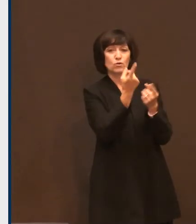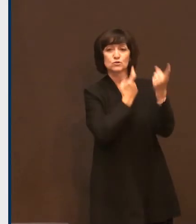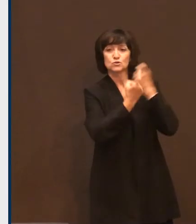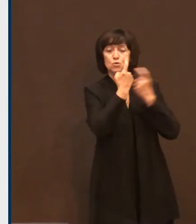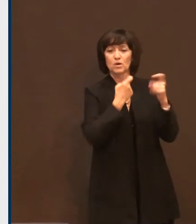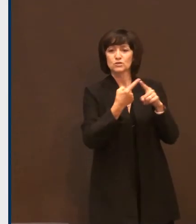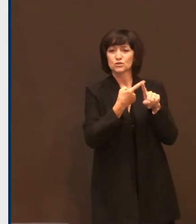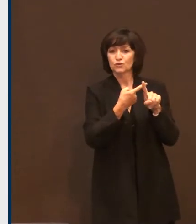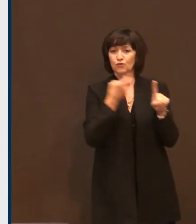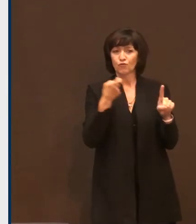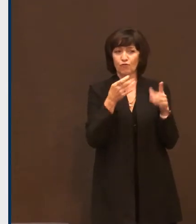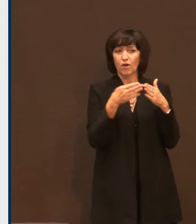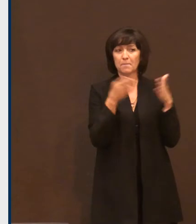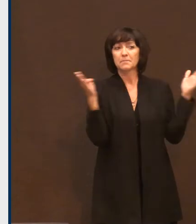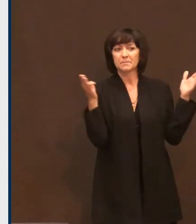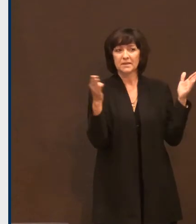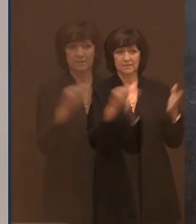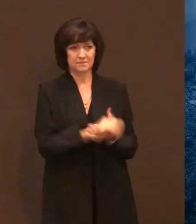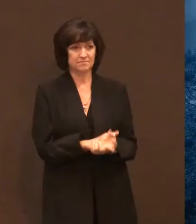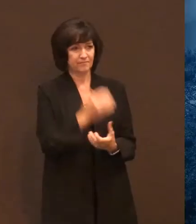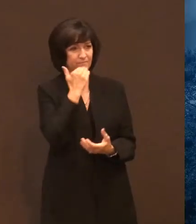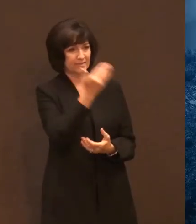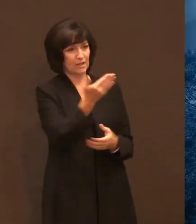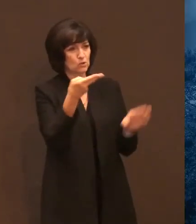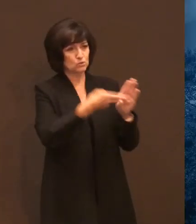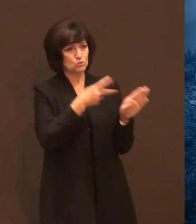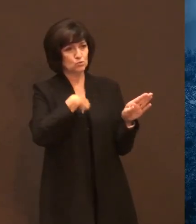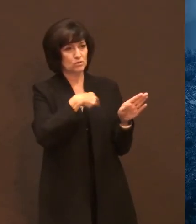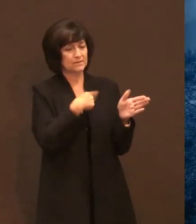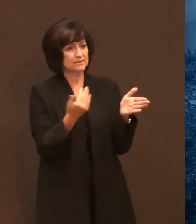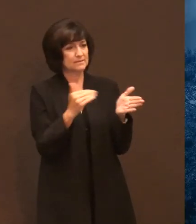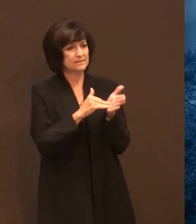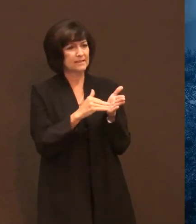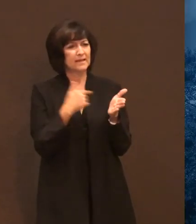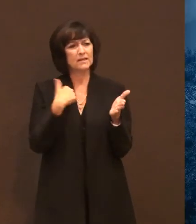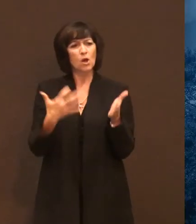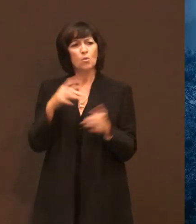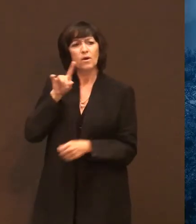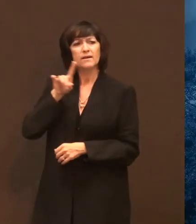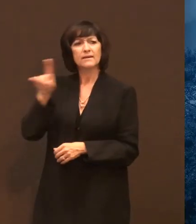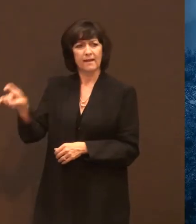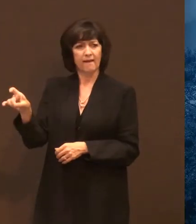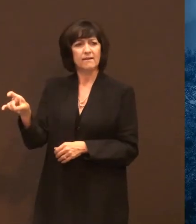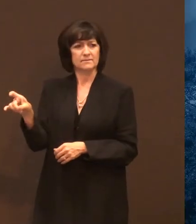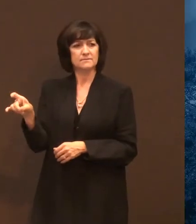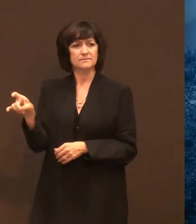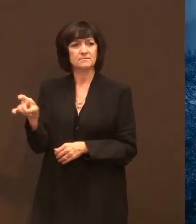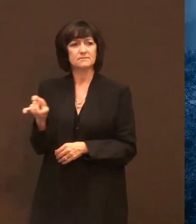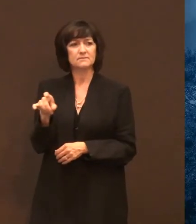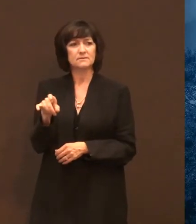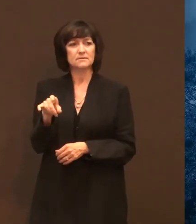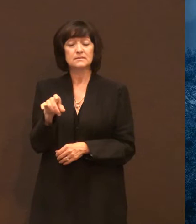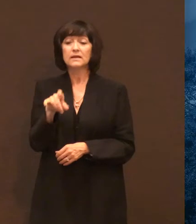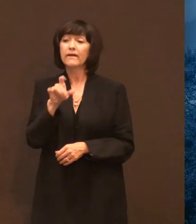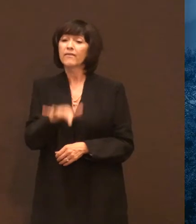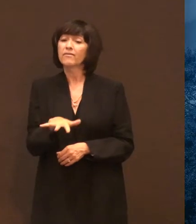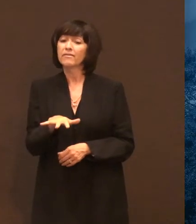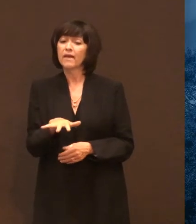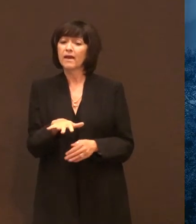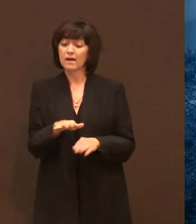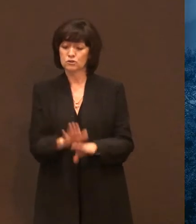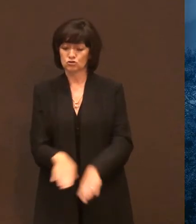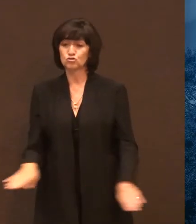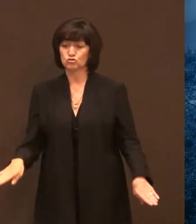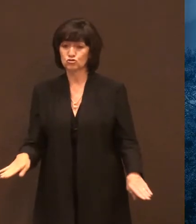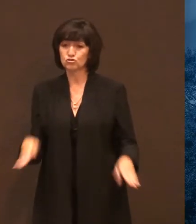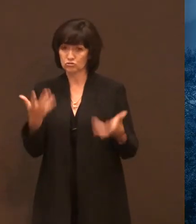Thanks for being with us again. Hello. I wanted to ask, of the kids who have been tested positive for